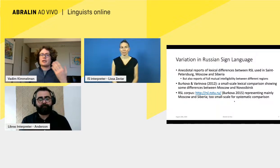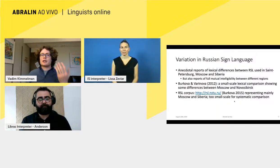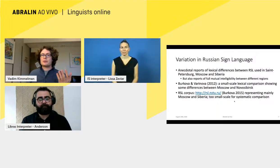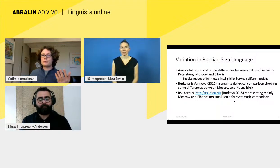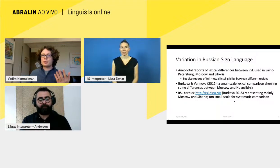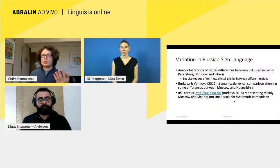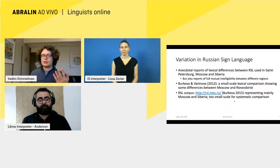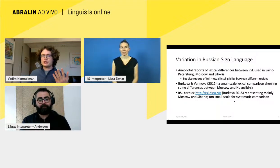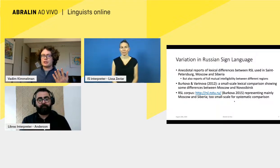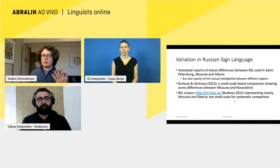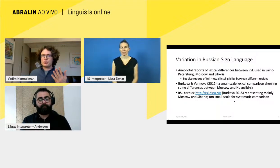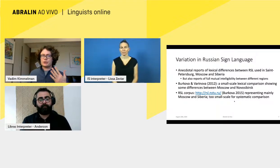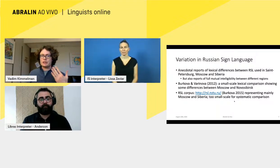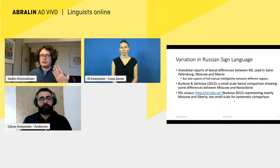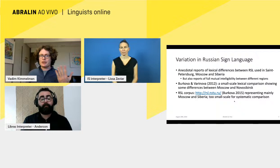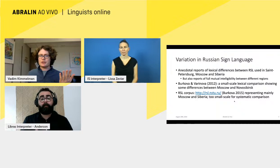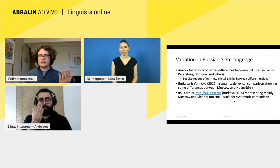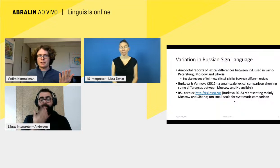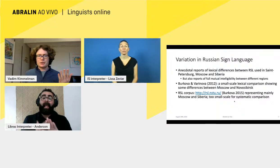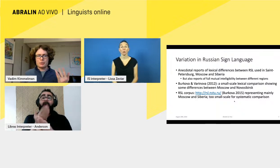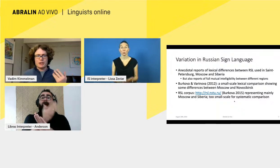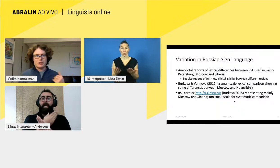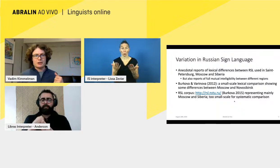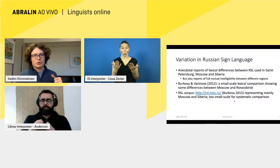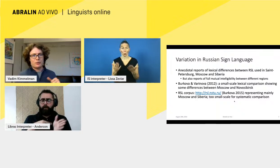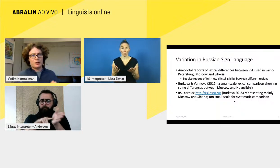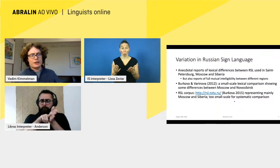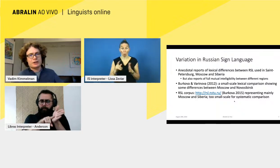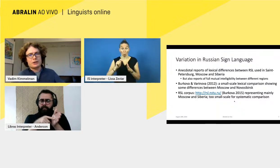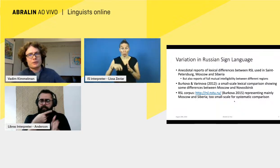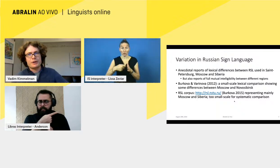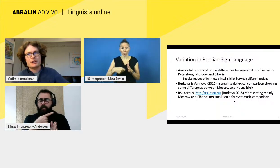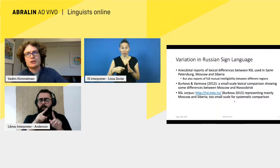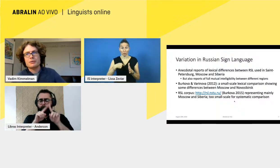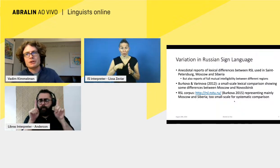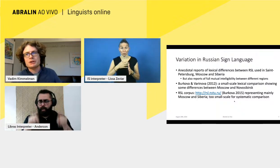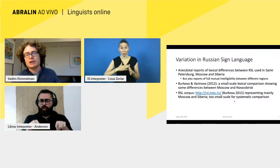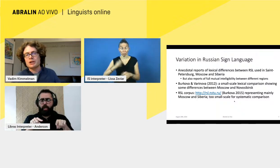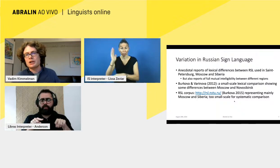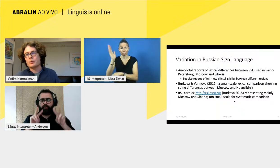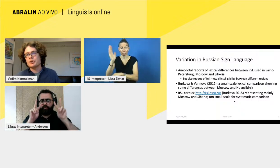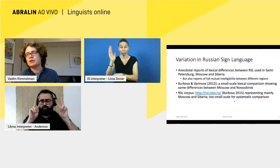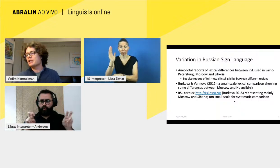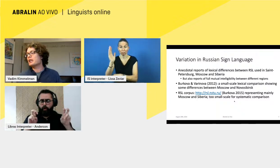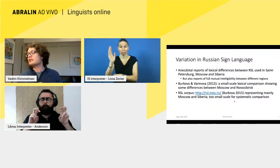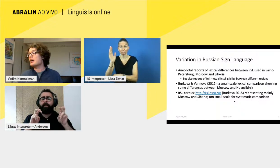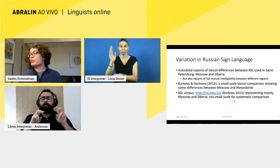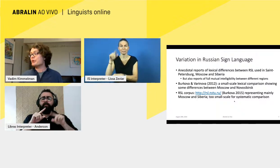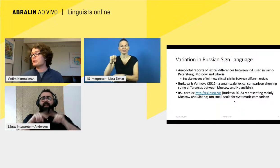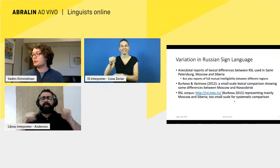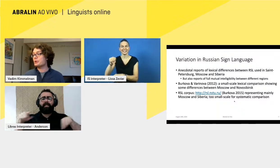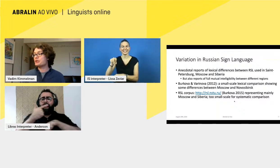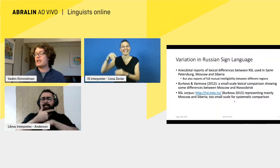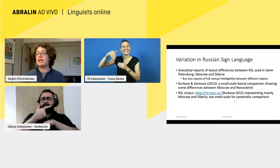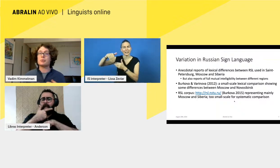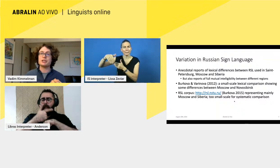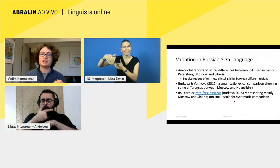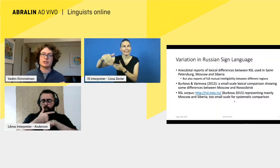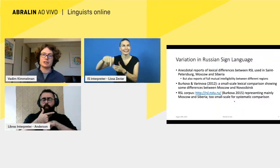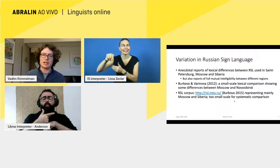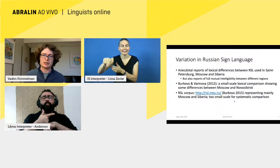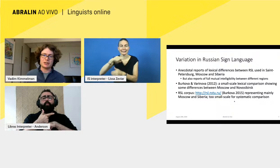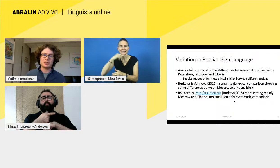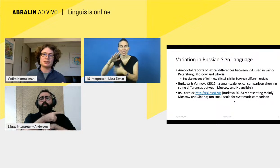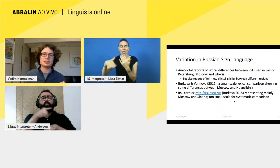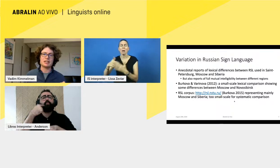Before the current project that I'm presenting, the database of lexical variation in Russian Sign Language, some research had